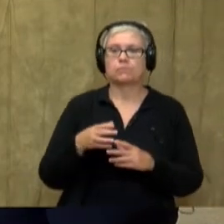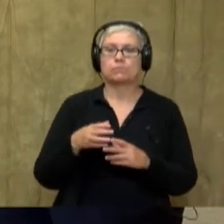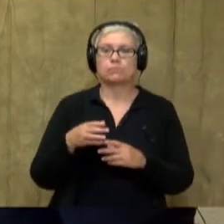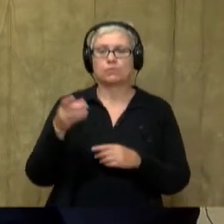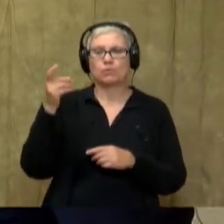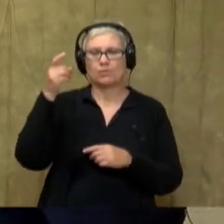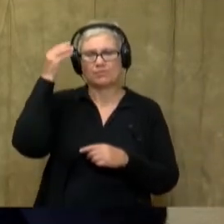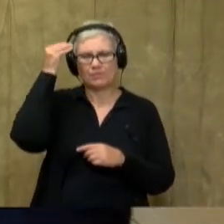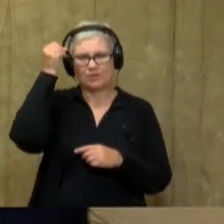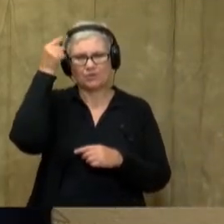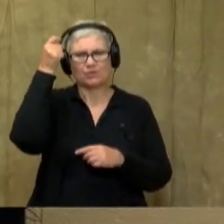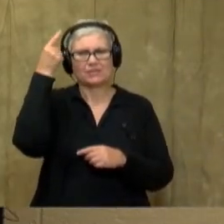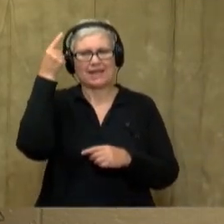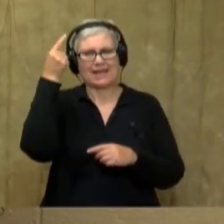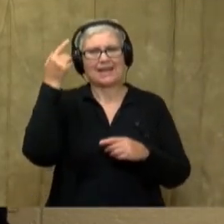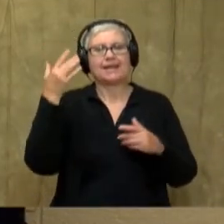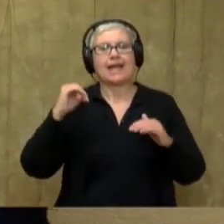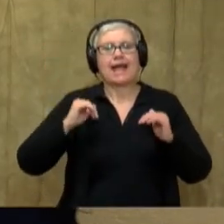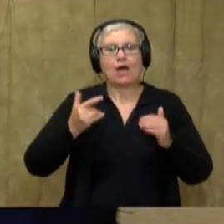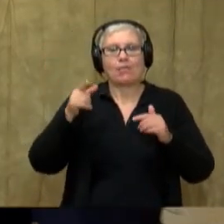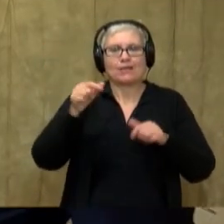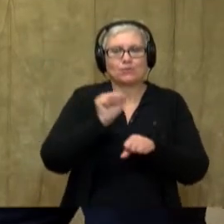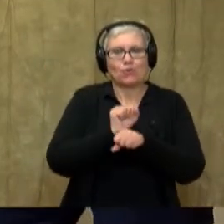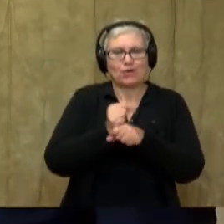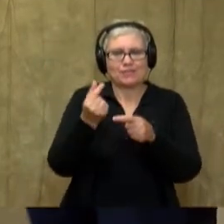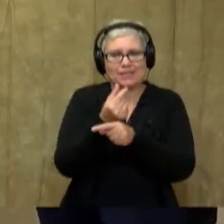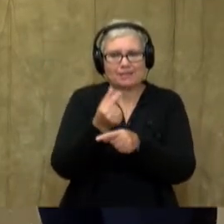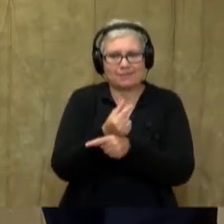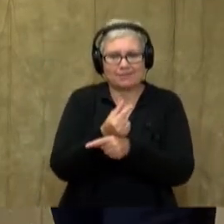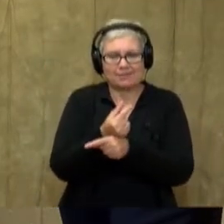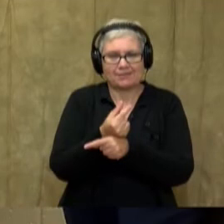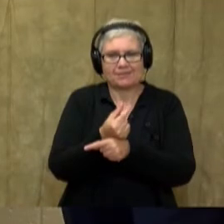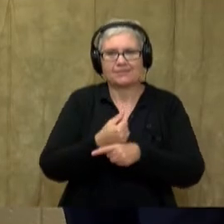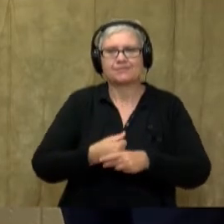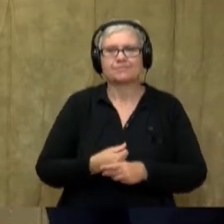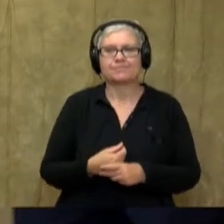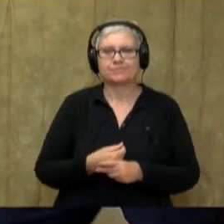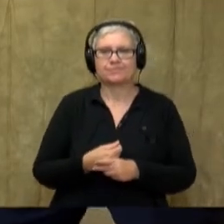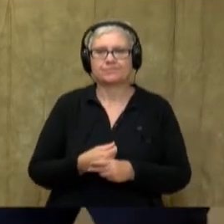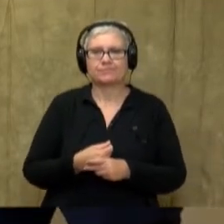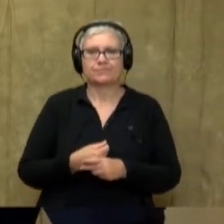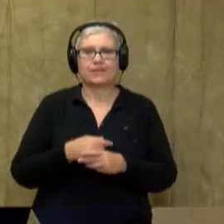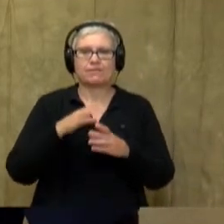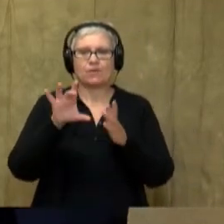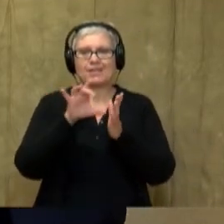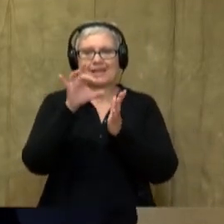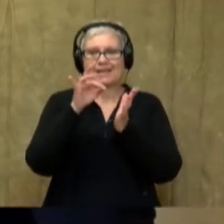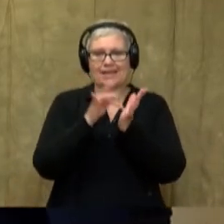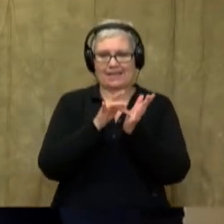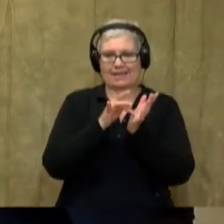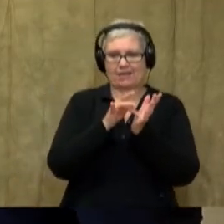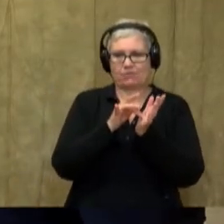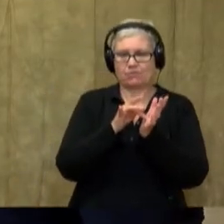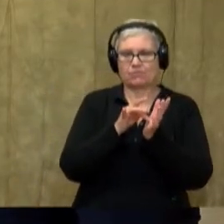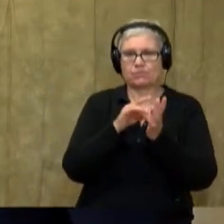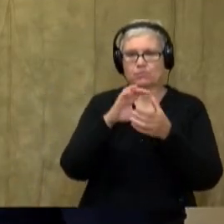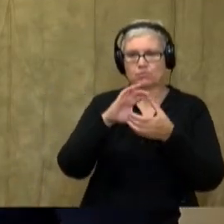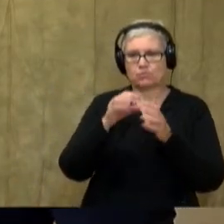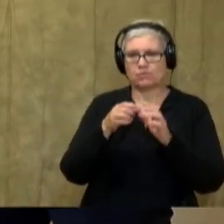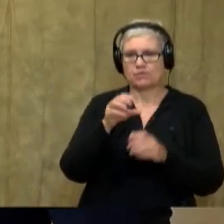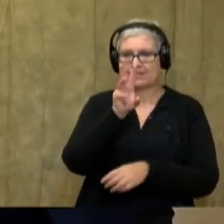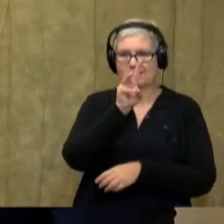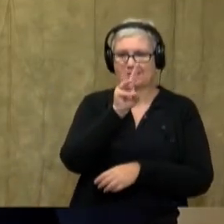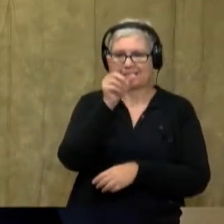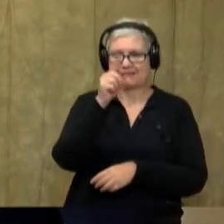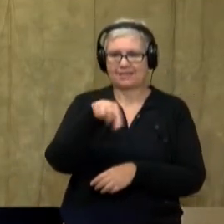of each of these parts geometrically. For our expression here, for that inner square, the n minus